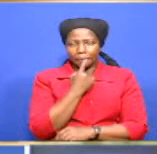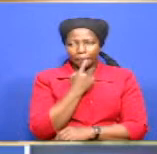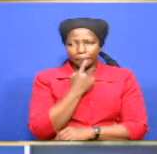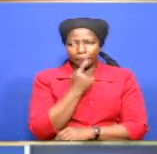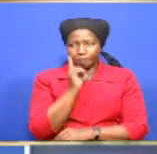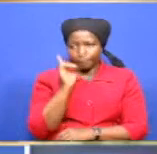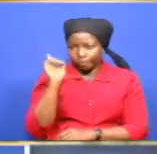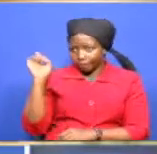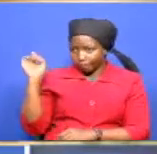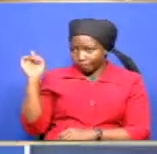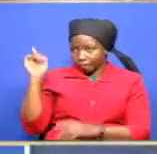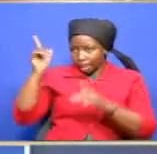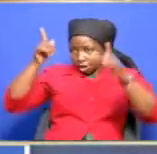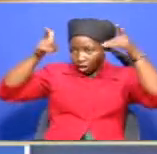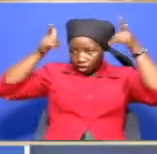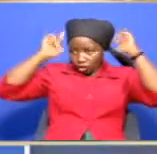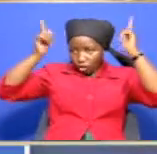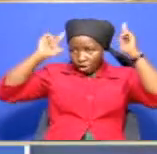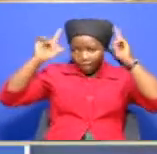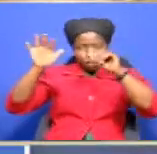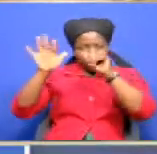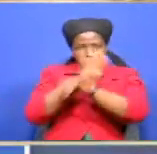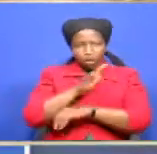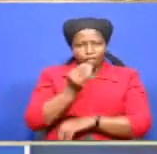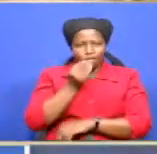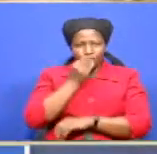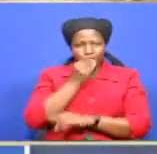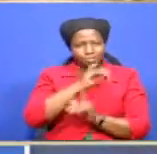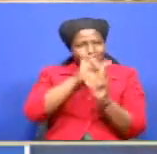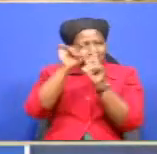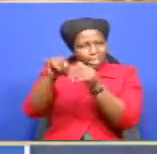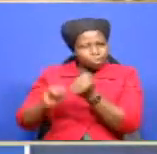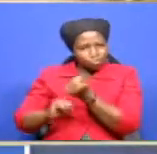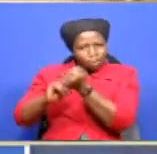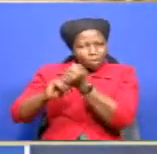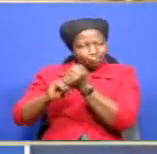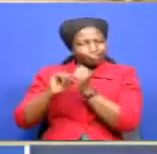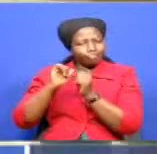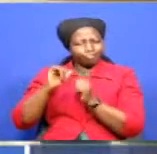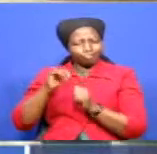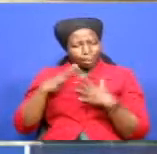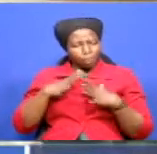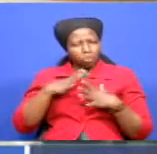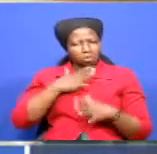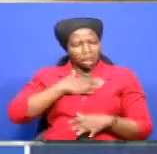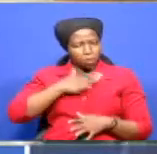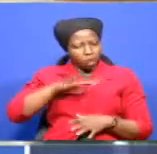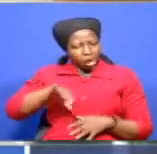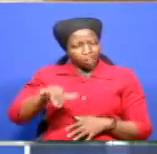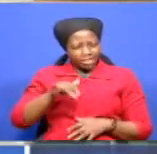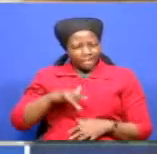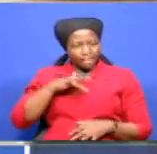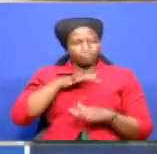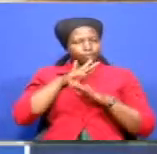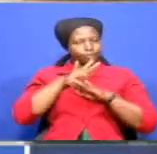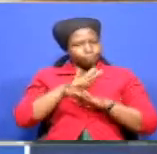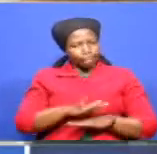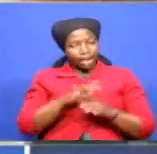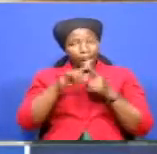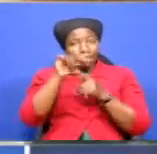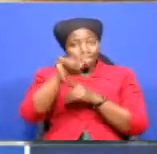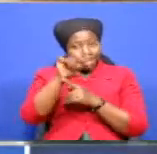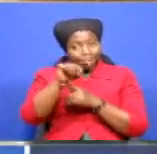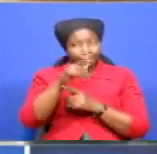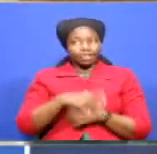This truck loaded with foodstuff came as relief for the residents of Samburu County. However, the relief is short-lived as